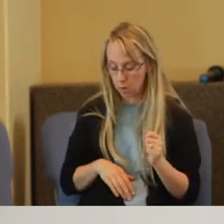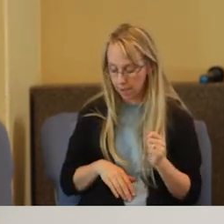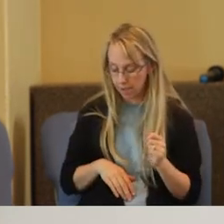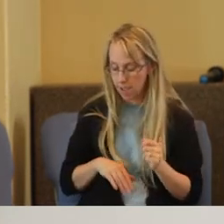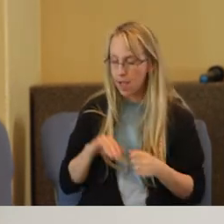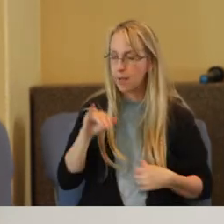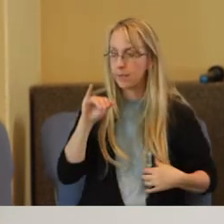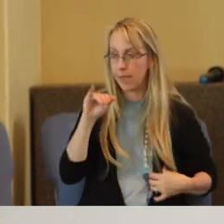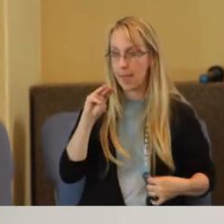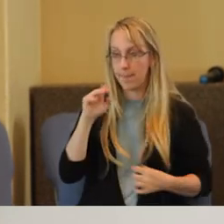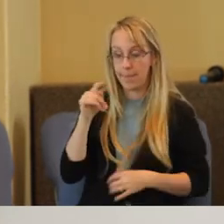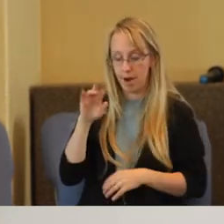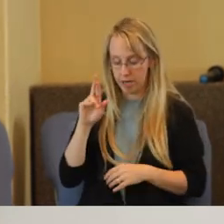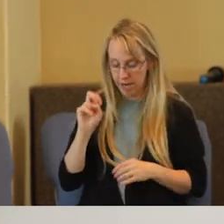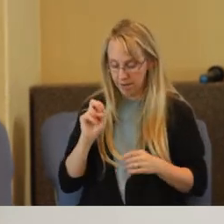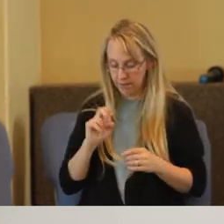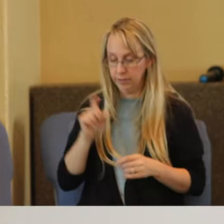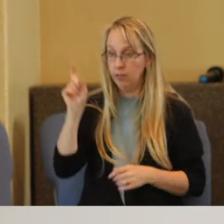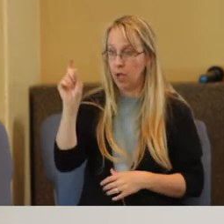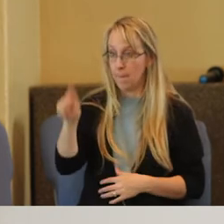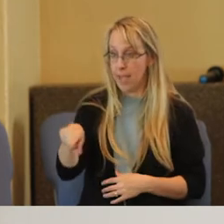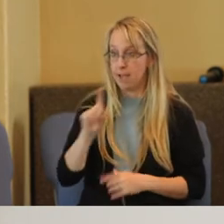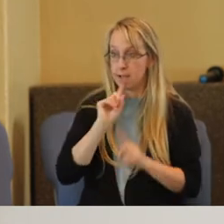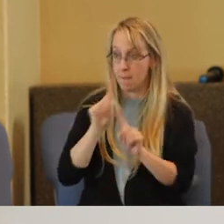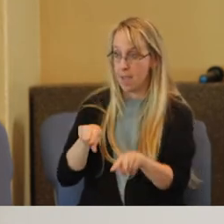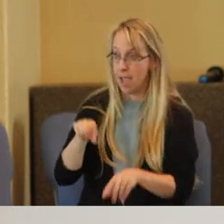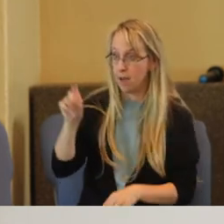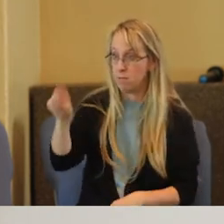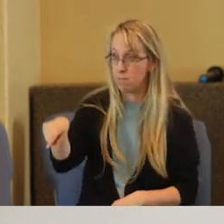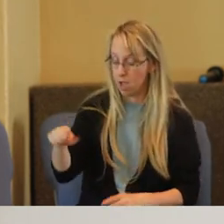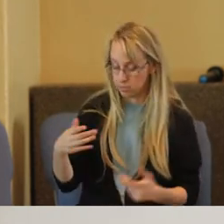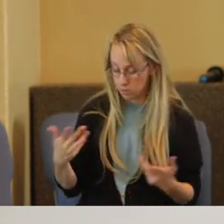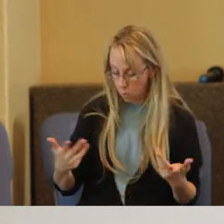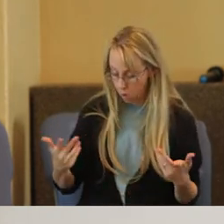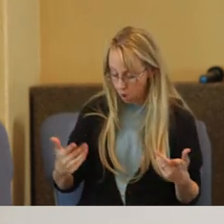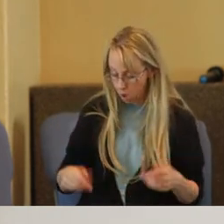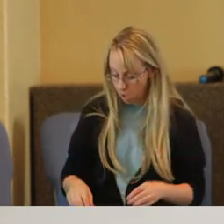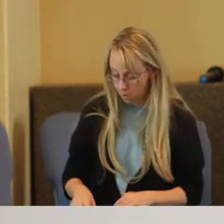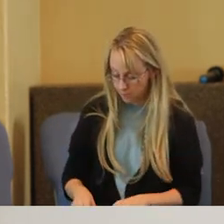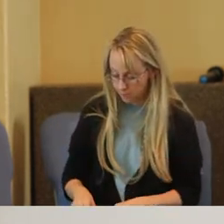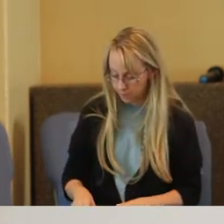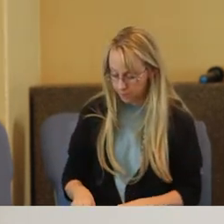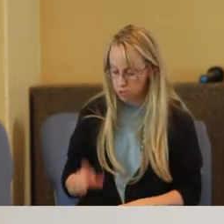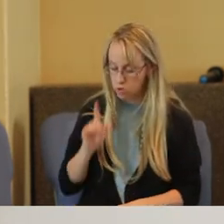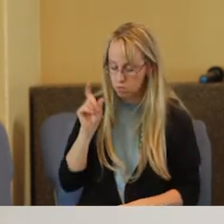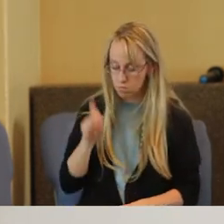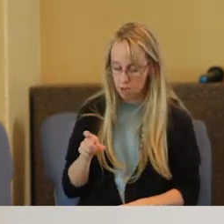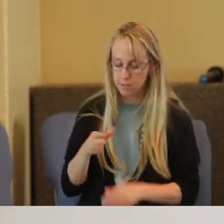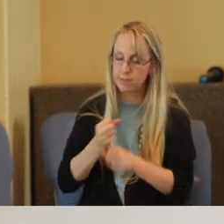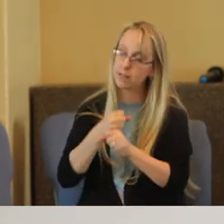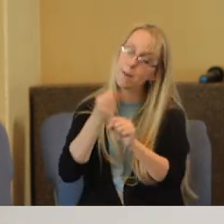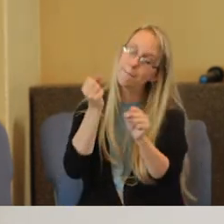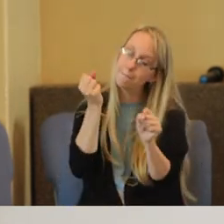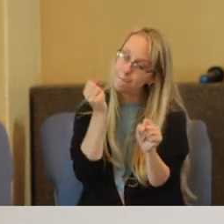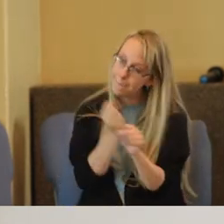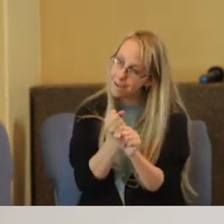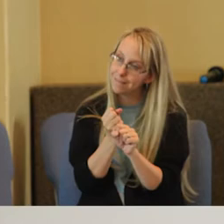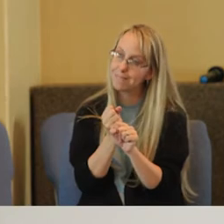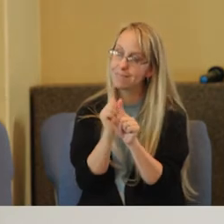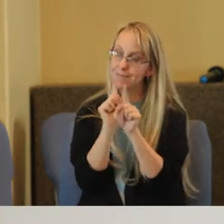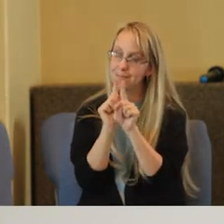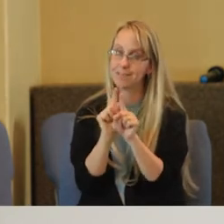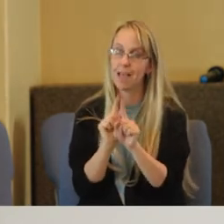the imperative that's found in this passage is the making of disciples.